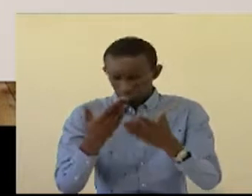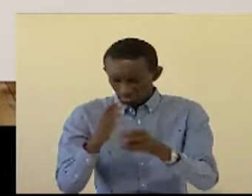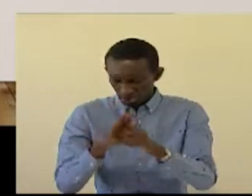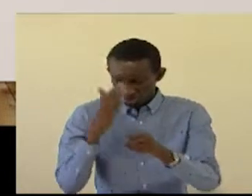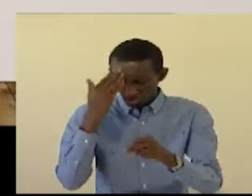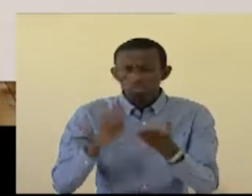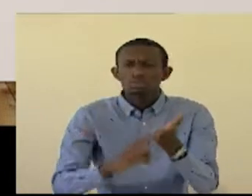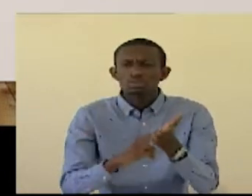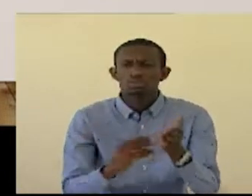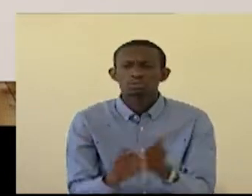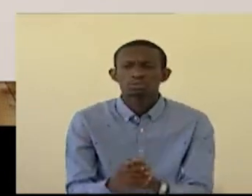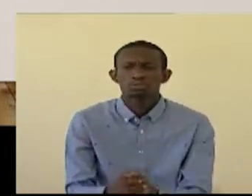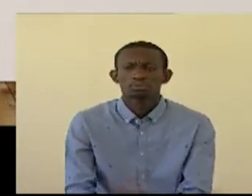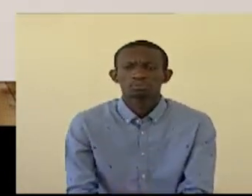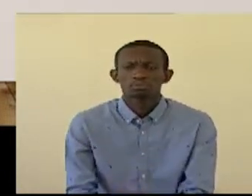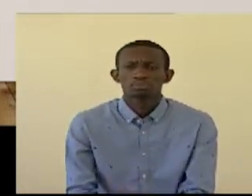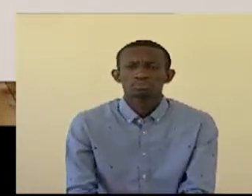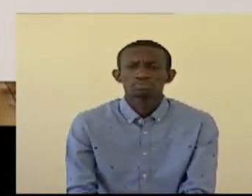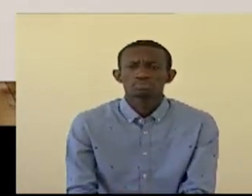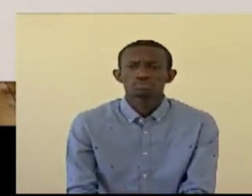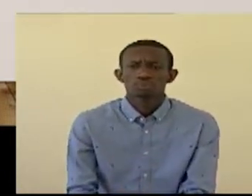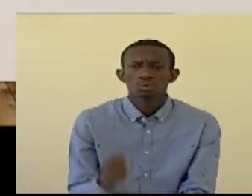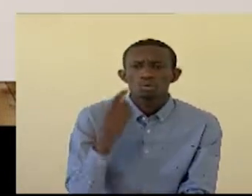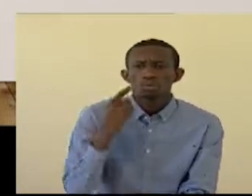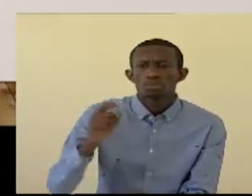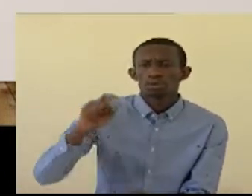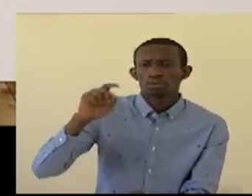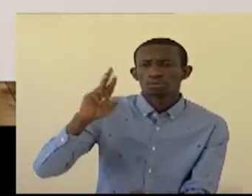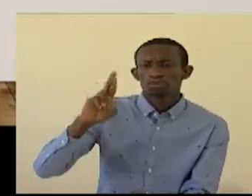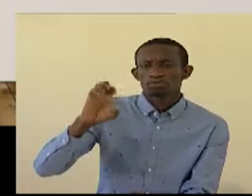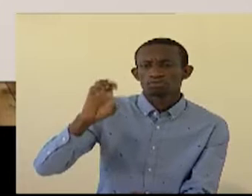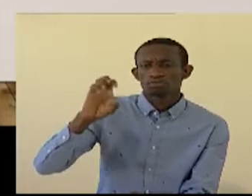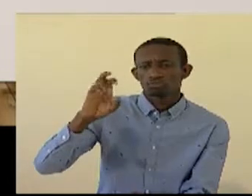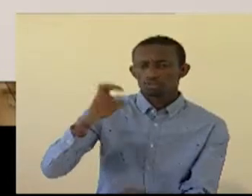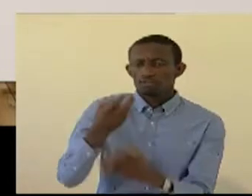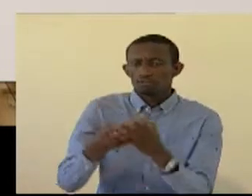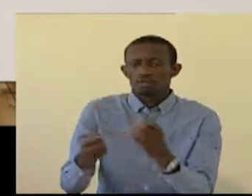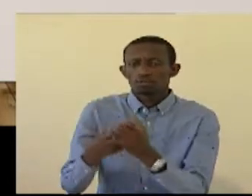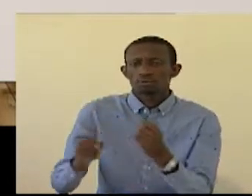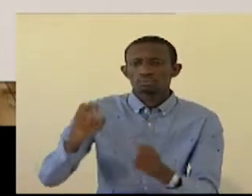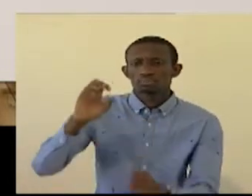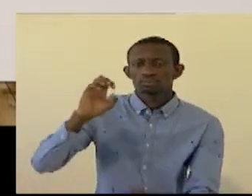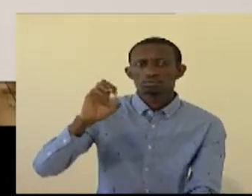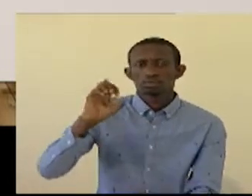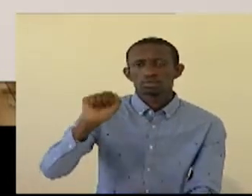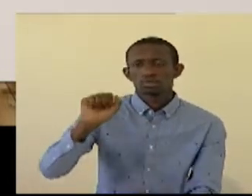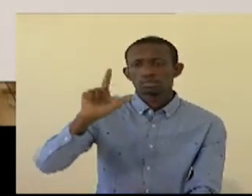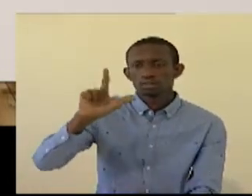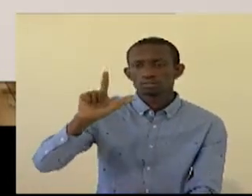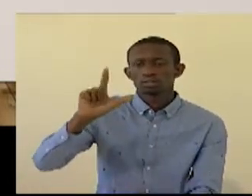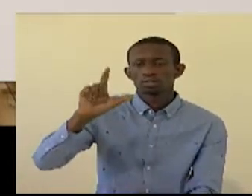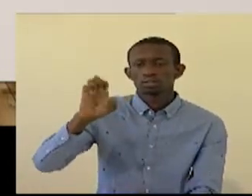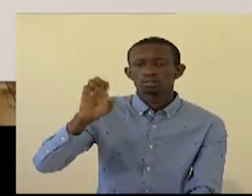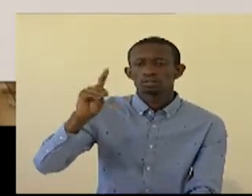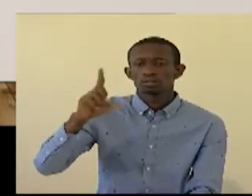or the one that was first discovered was to reflux the aldehyde or the ketone with amalgamated zinc.